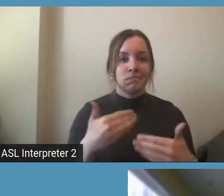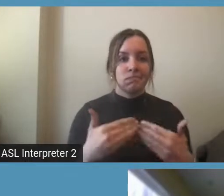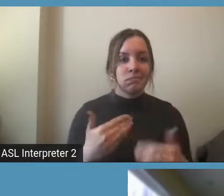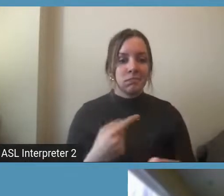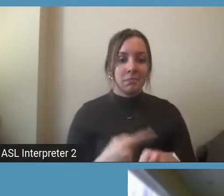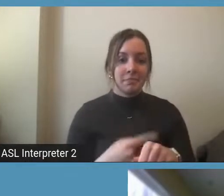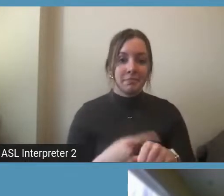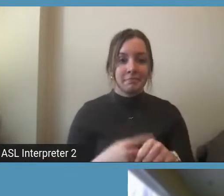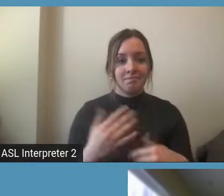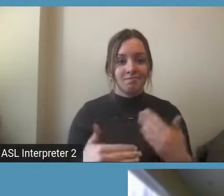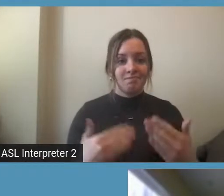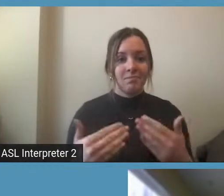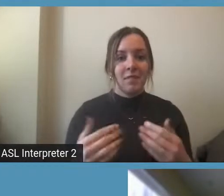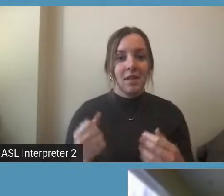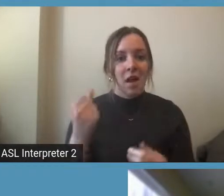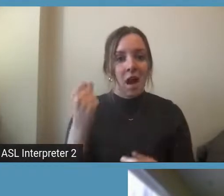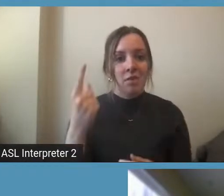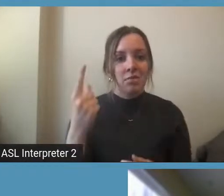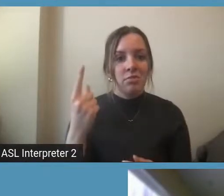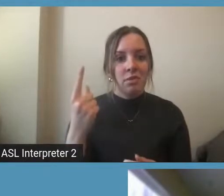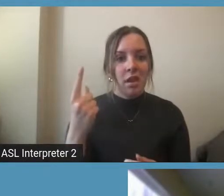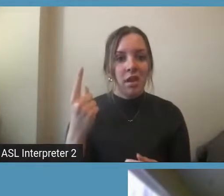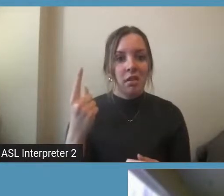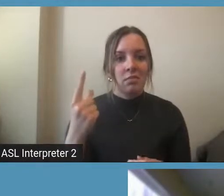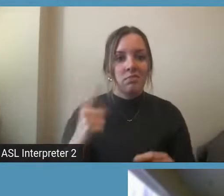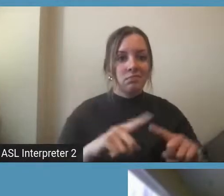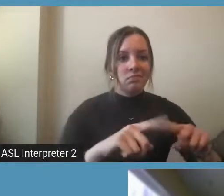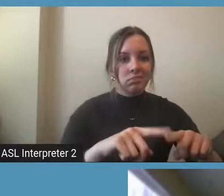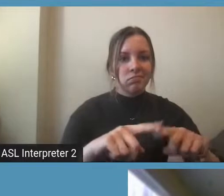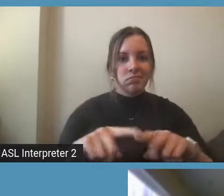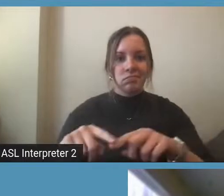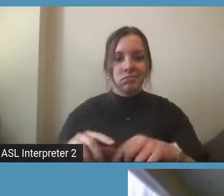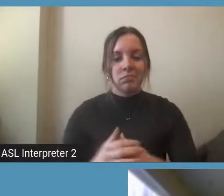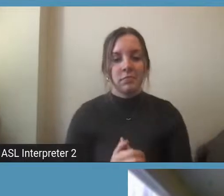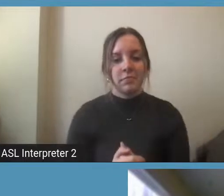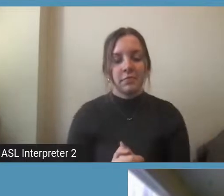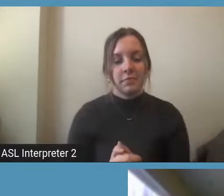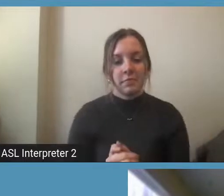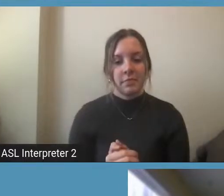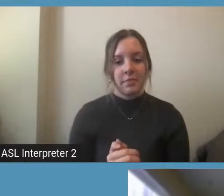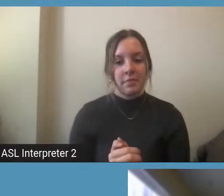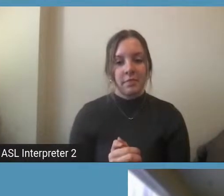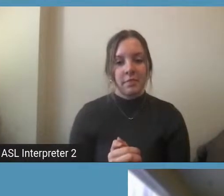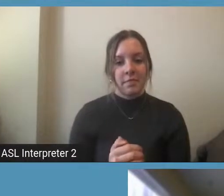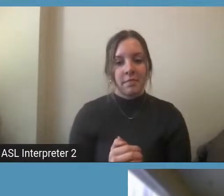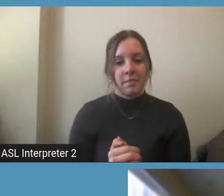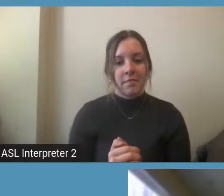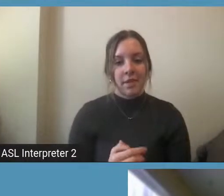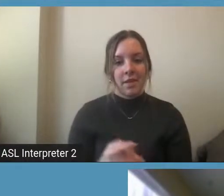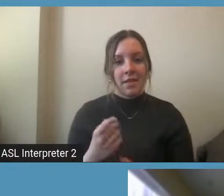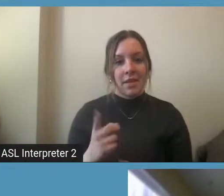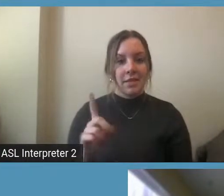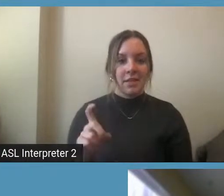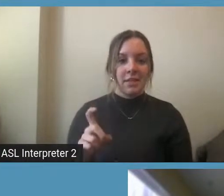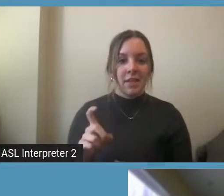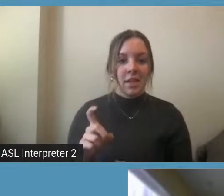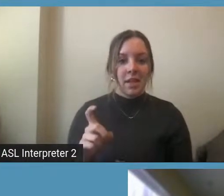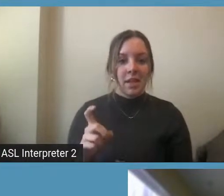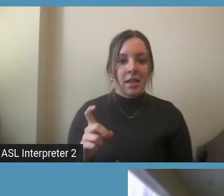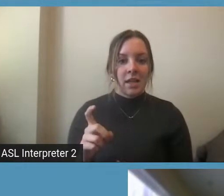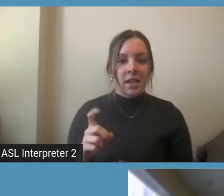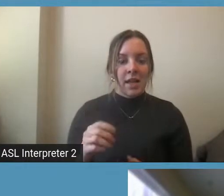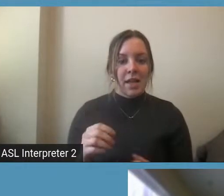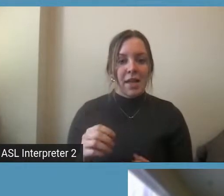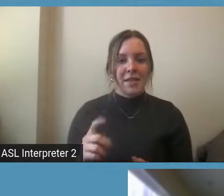and it's very hard to have someone that's full-time doing it all the time that's good enough to actually do it. Not